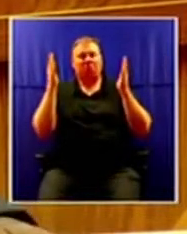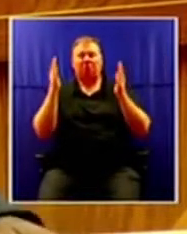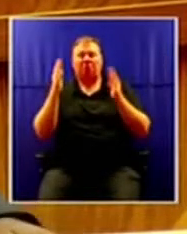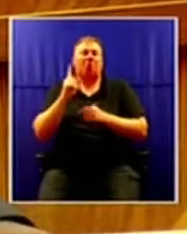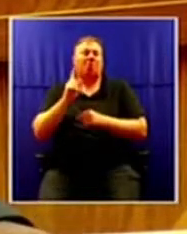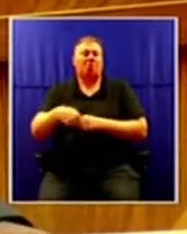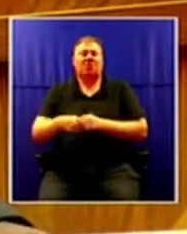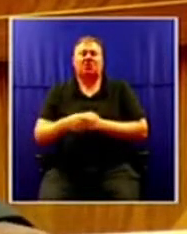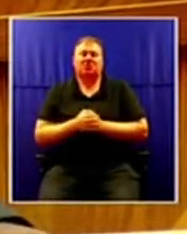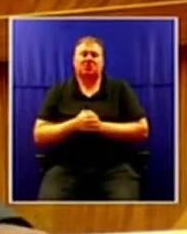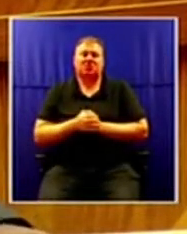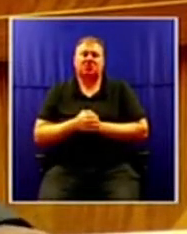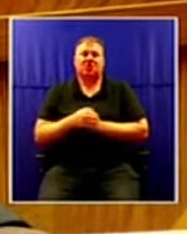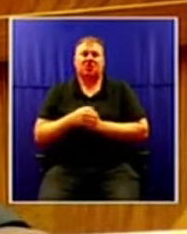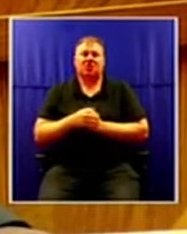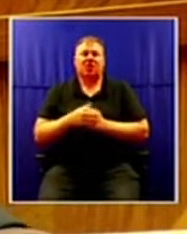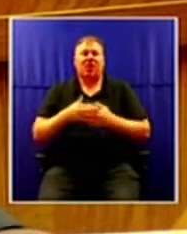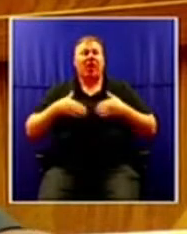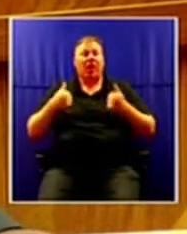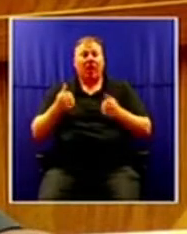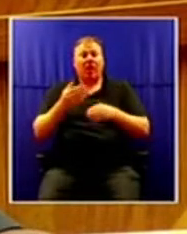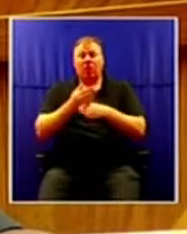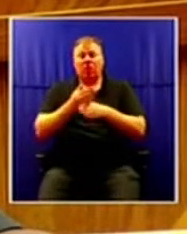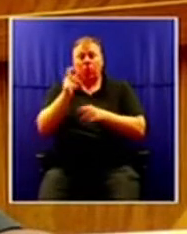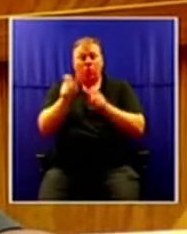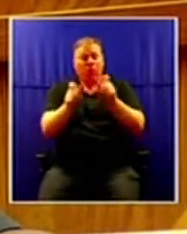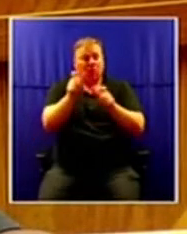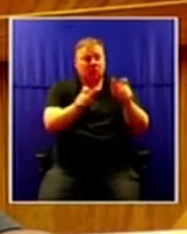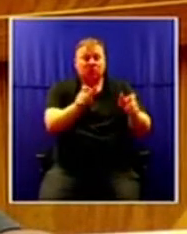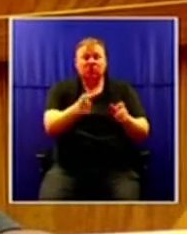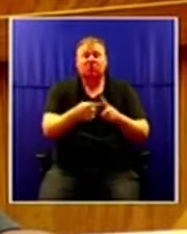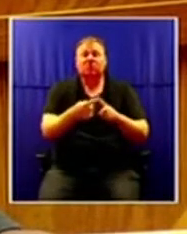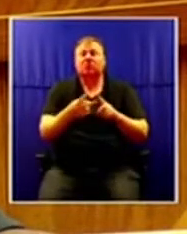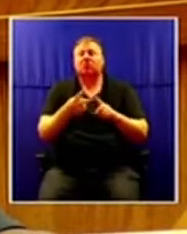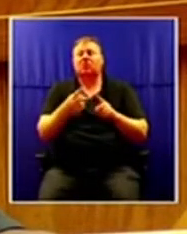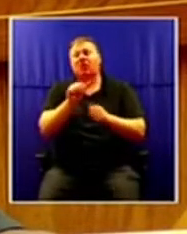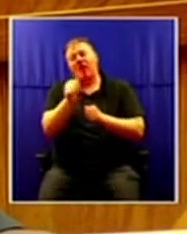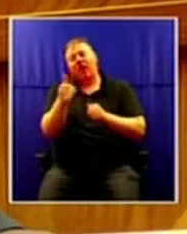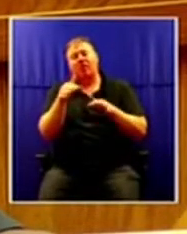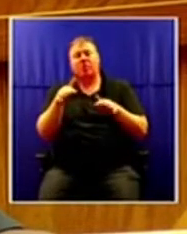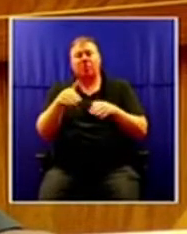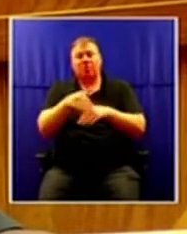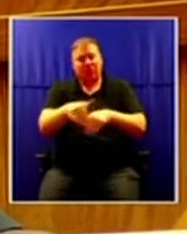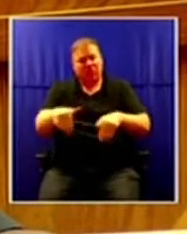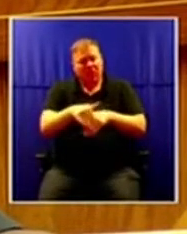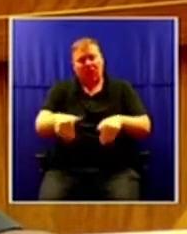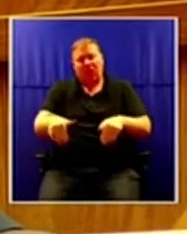There are health workers and others on the front line in our country,